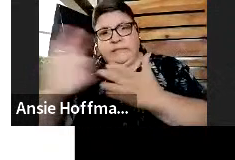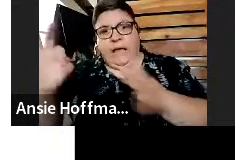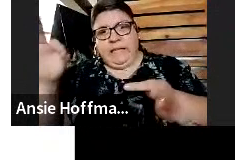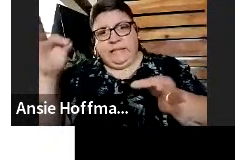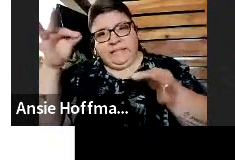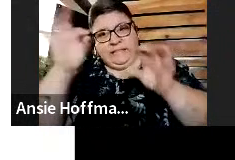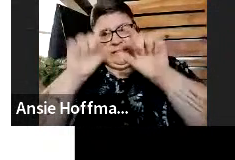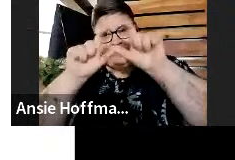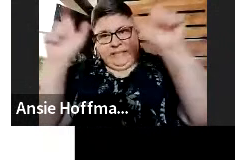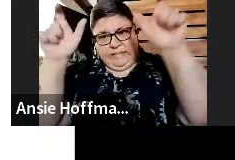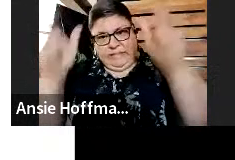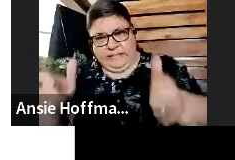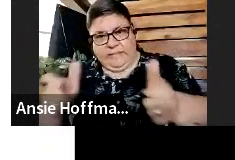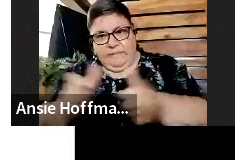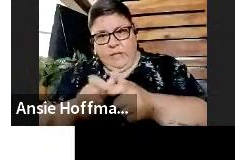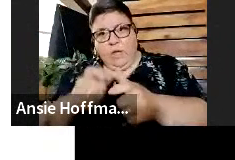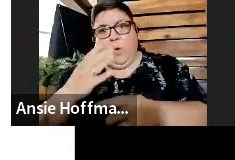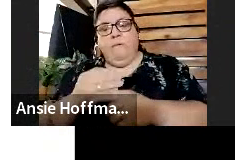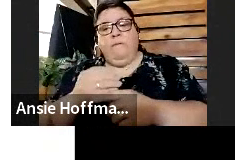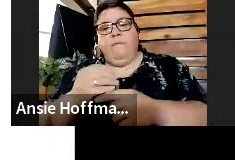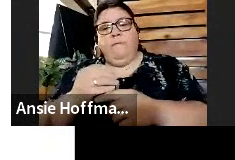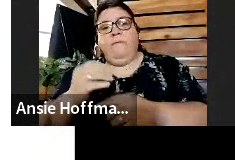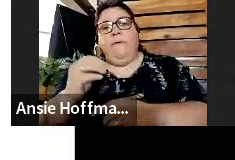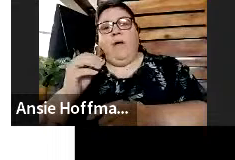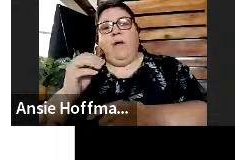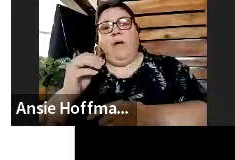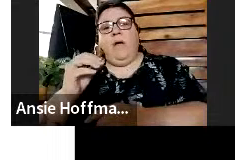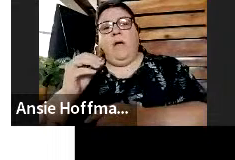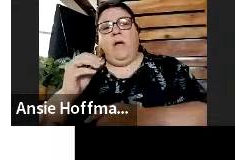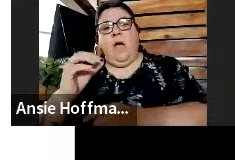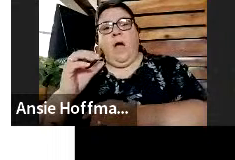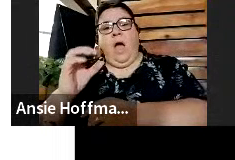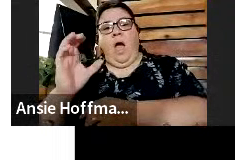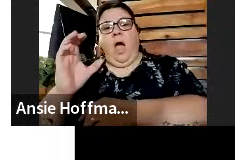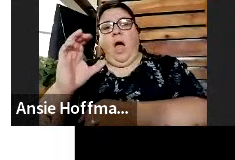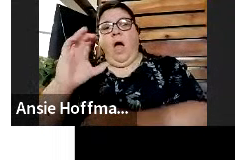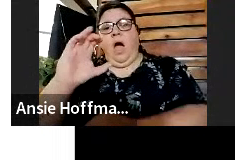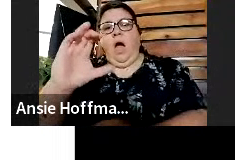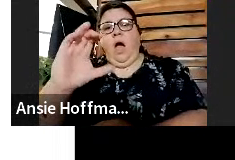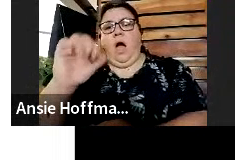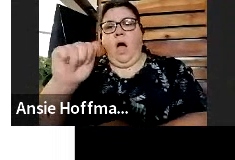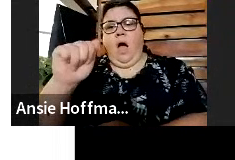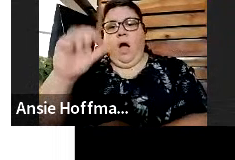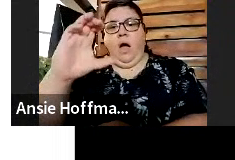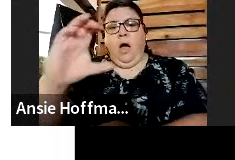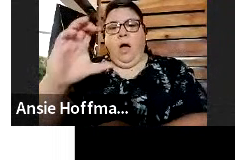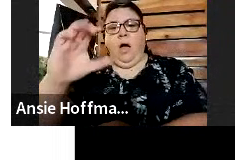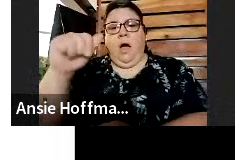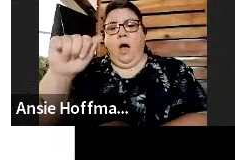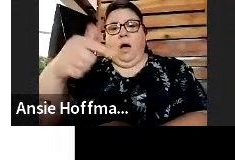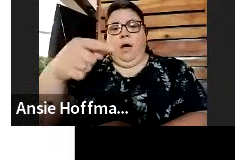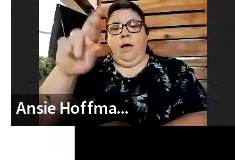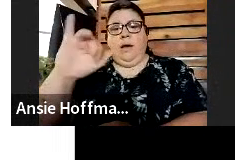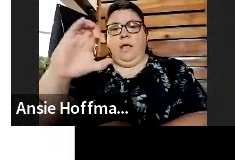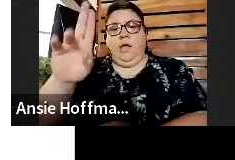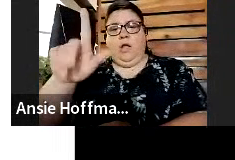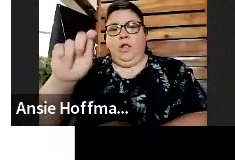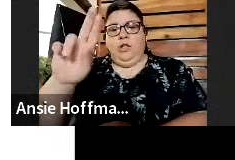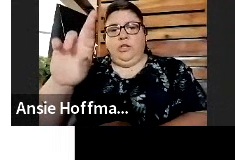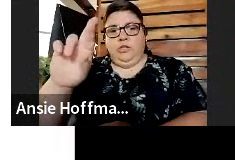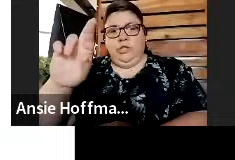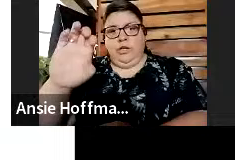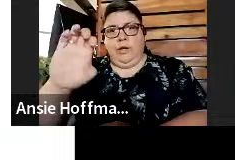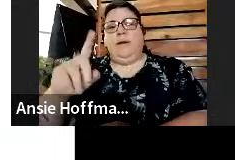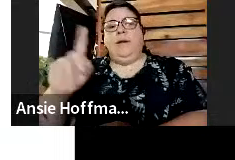of Agriculture, Forestry, and Fisheries, confirming that the alcoholic beverage complies with the Liquor